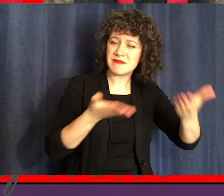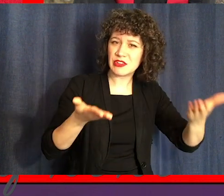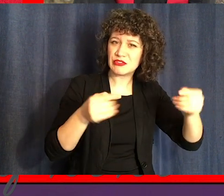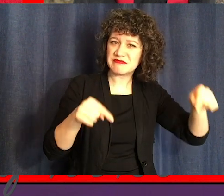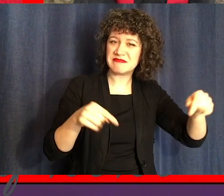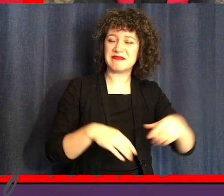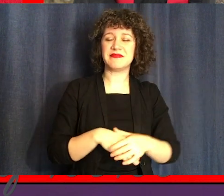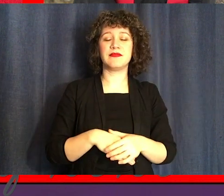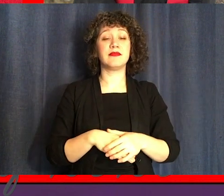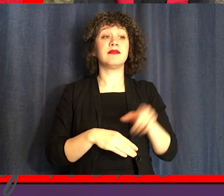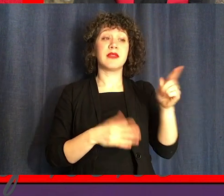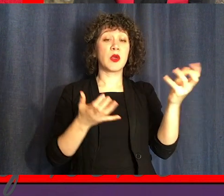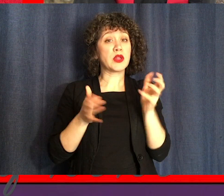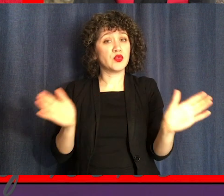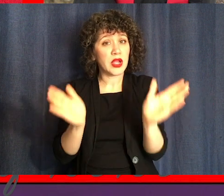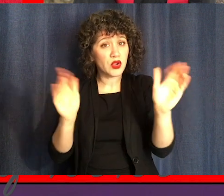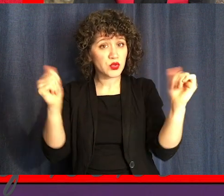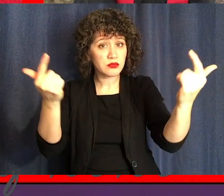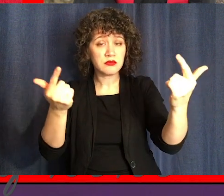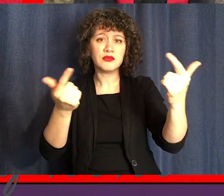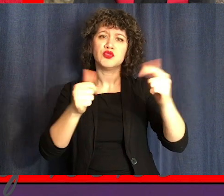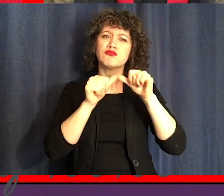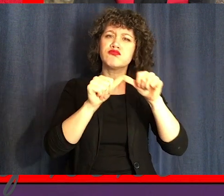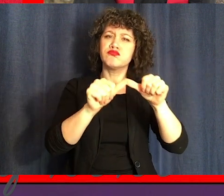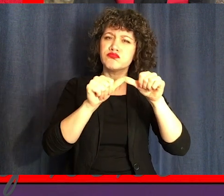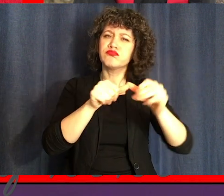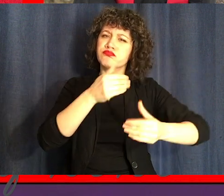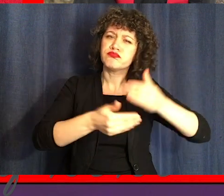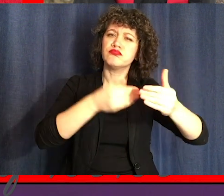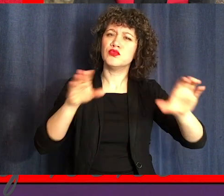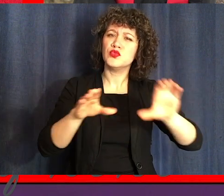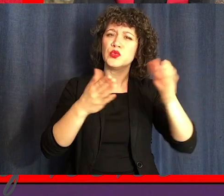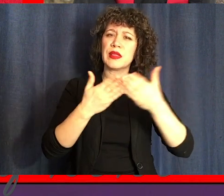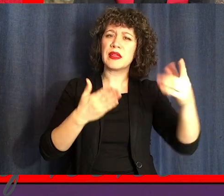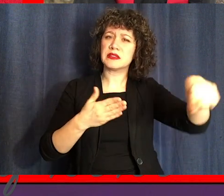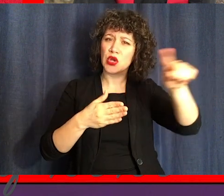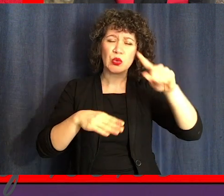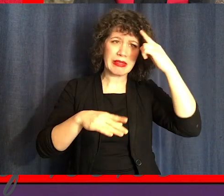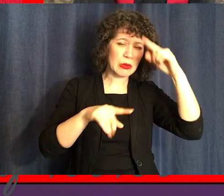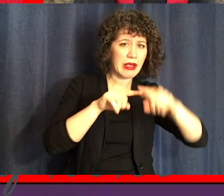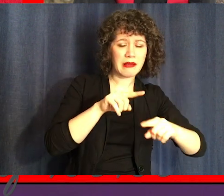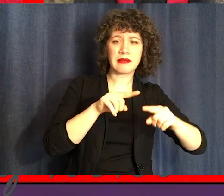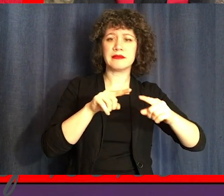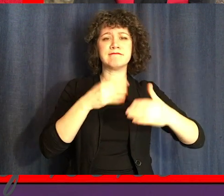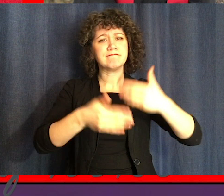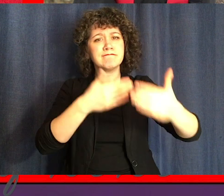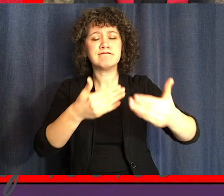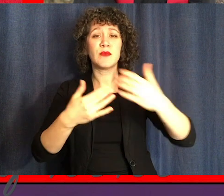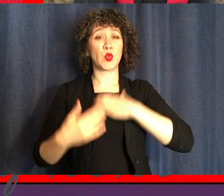to encourage everyone to push further in their lives. Nicholas wishes you all a wonderful and healthy